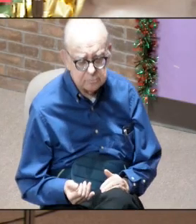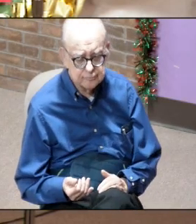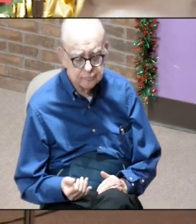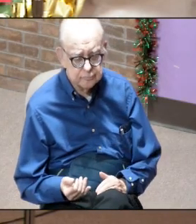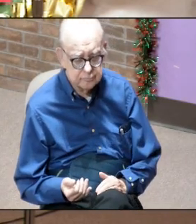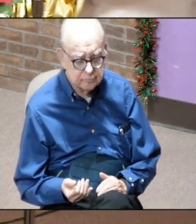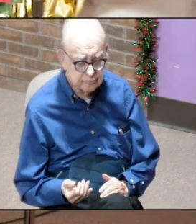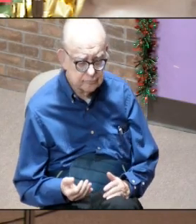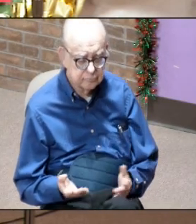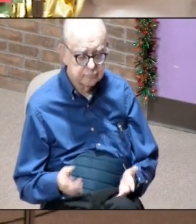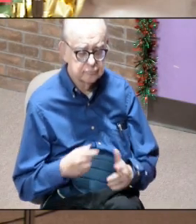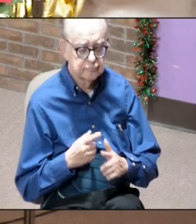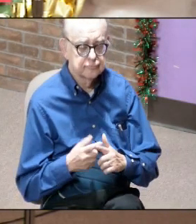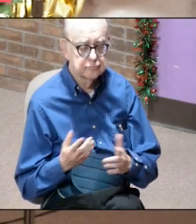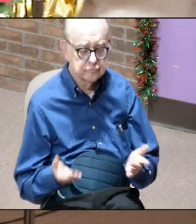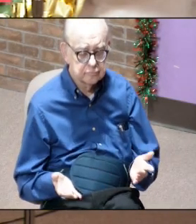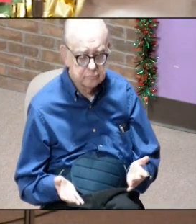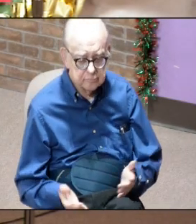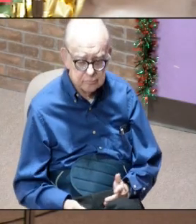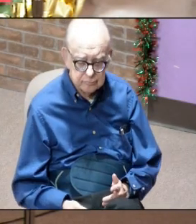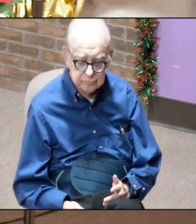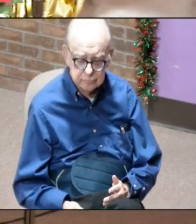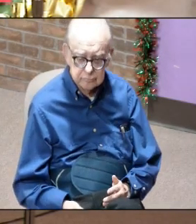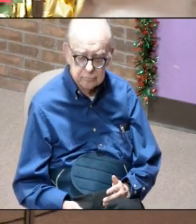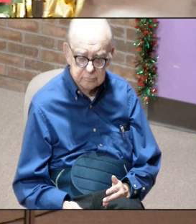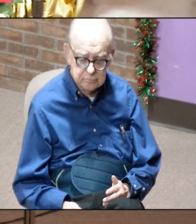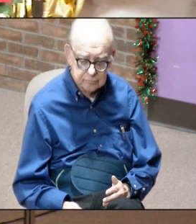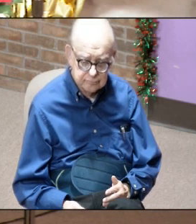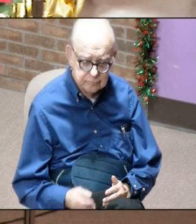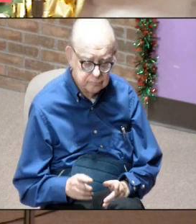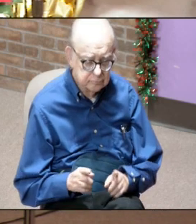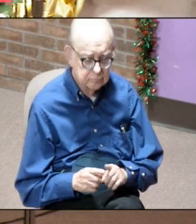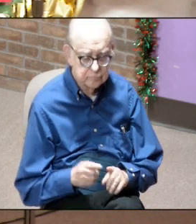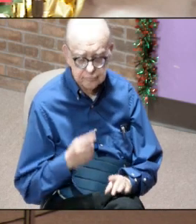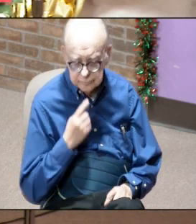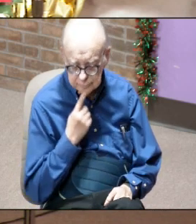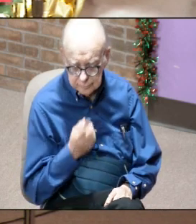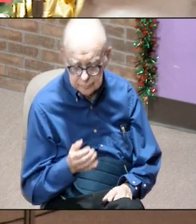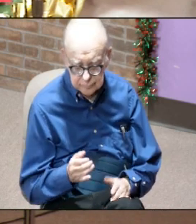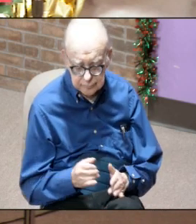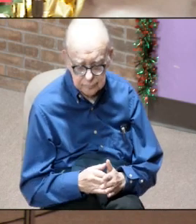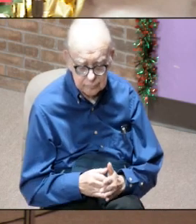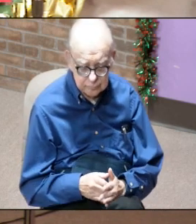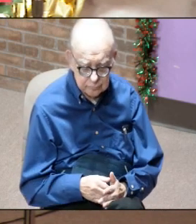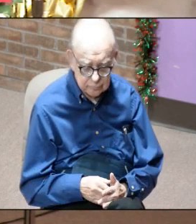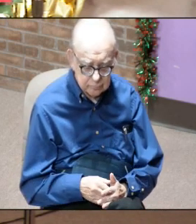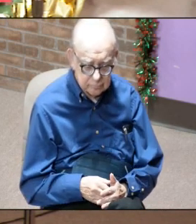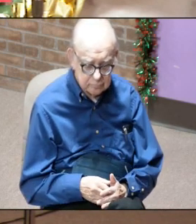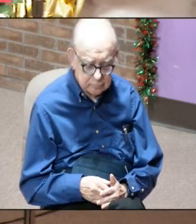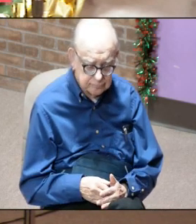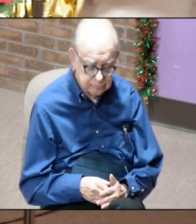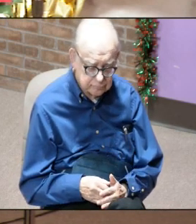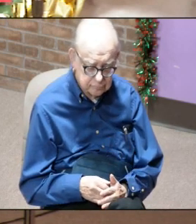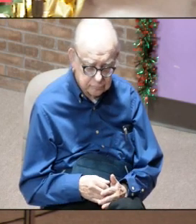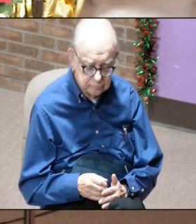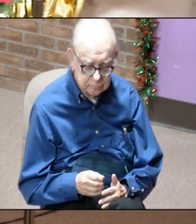they're there. And then it also said that for a